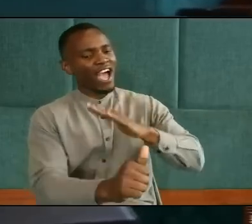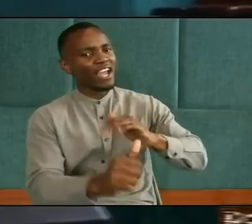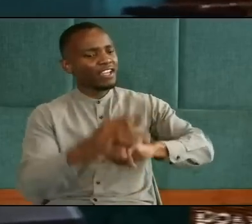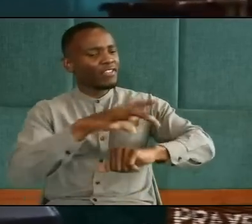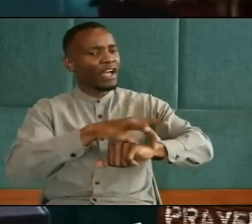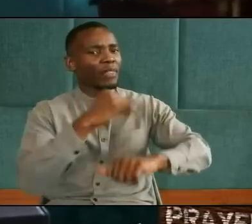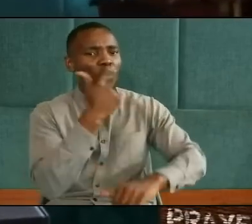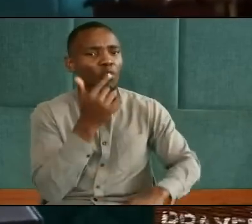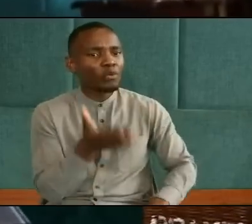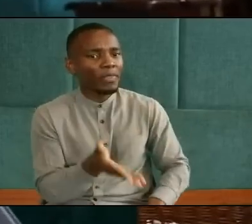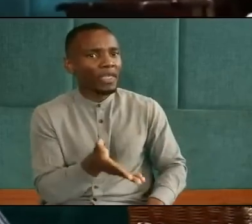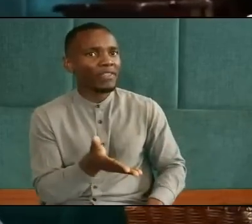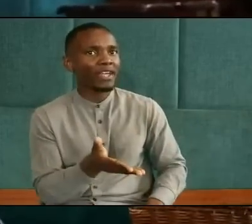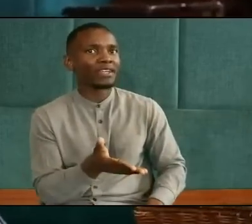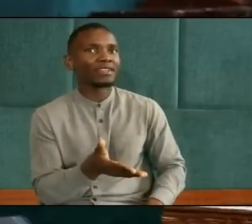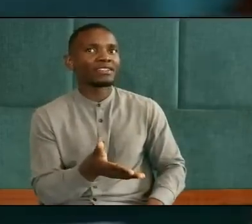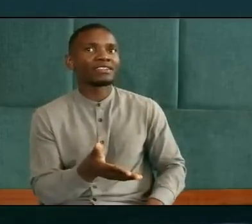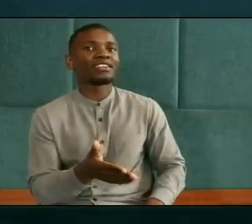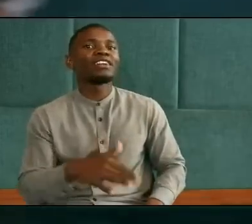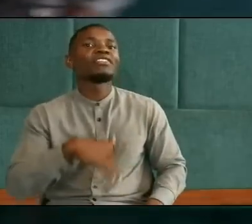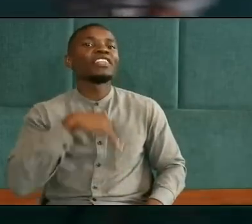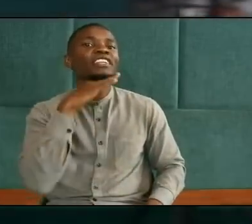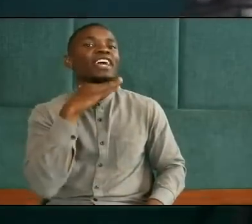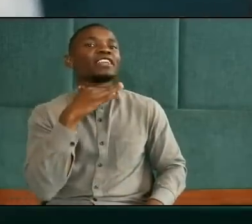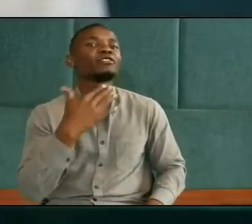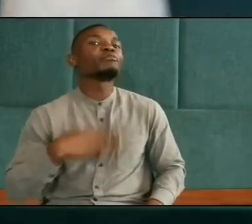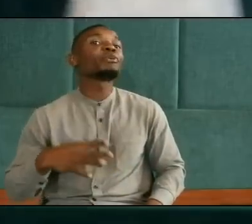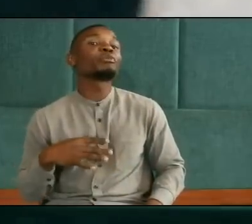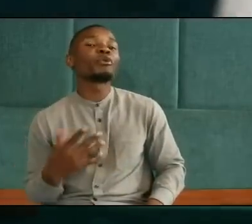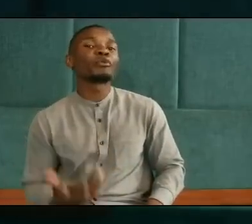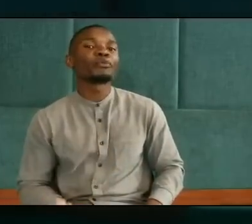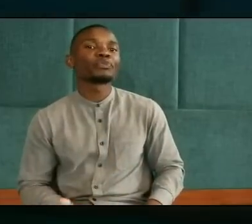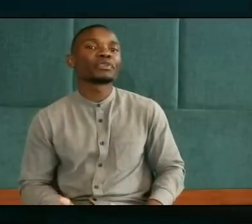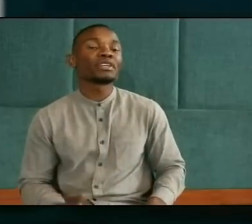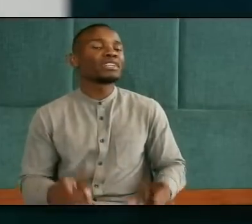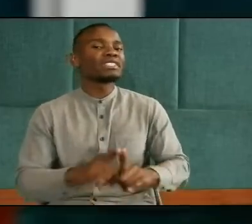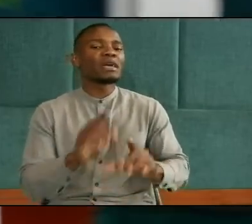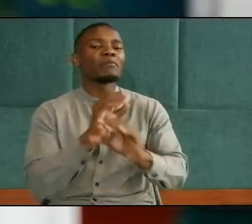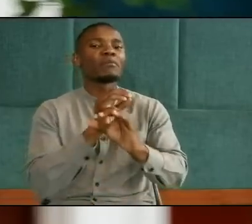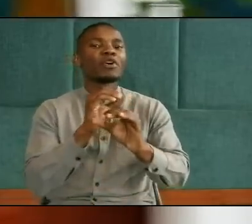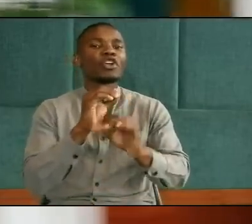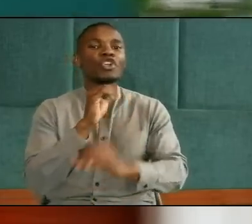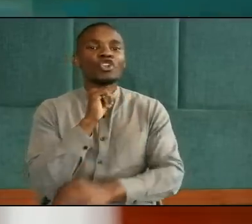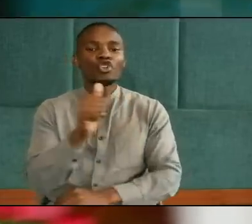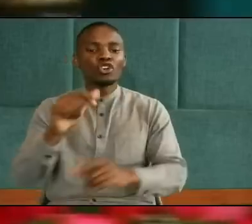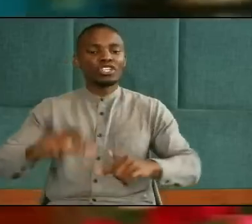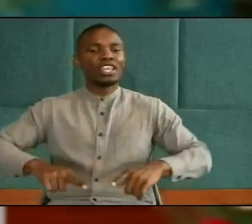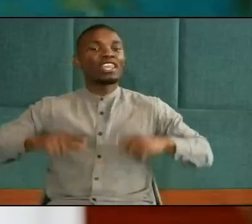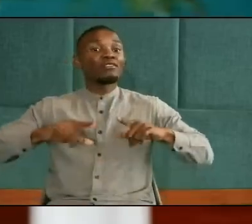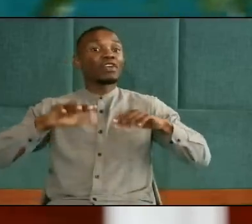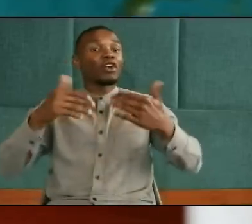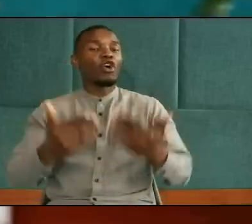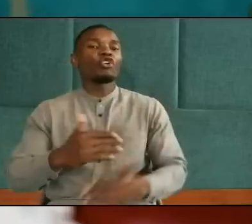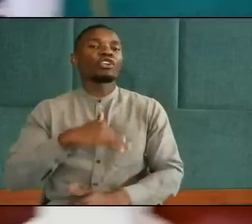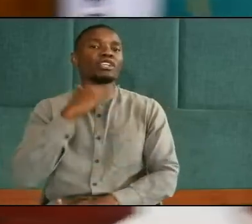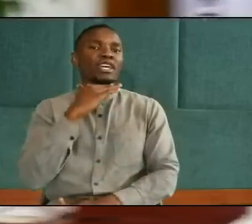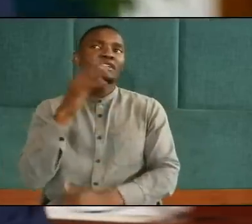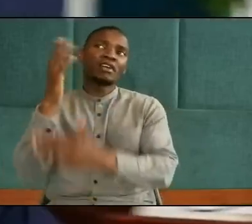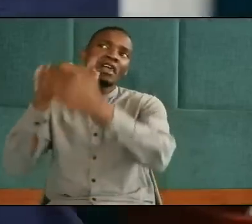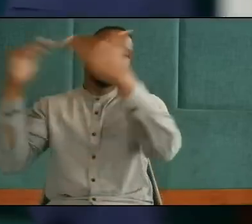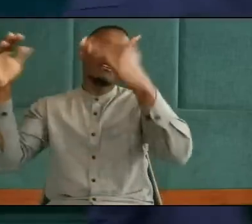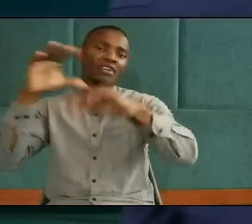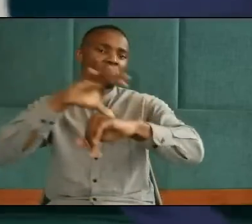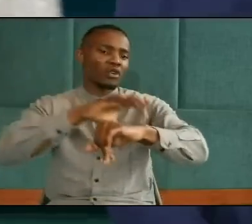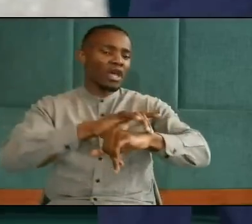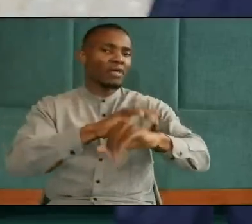is underneath there? The dead, precisely. Red. So neither living nor dead, heaven nor earth, nobody